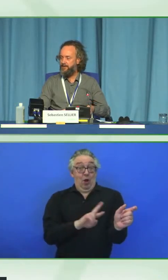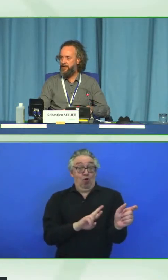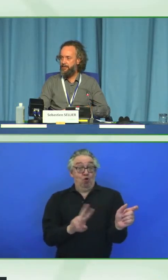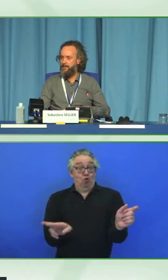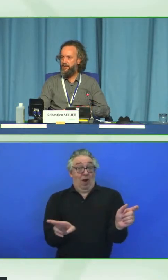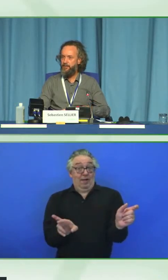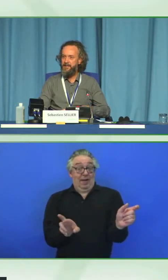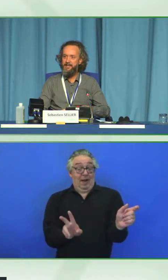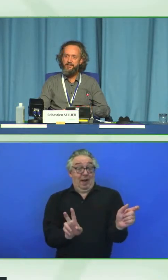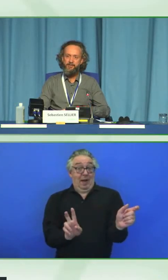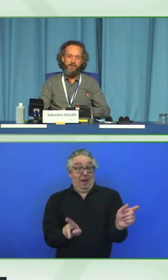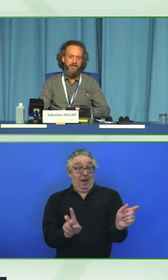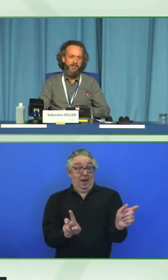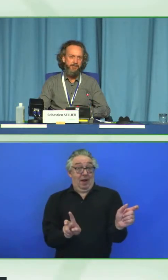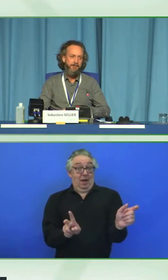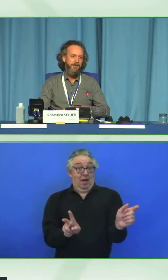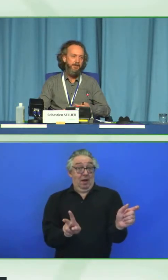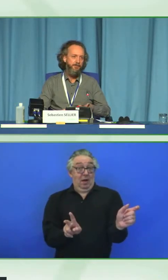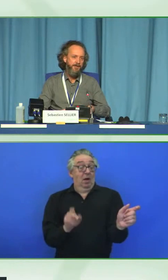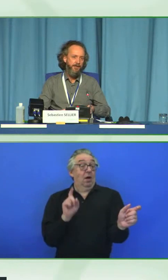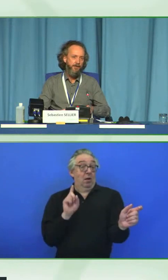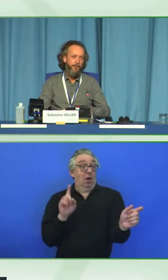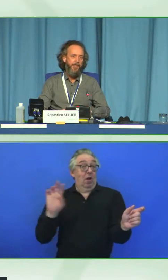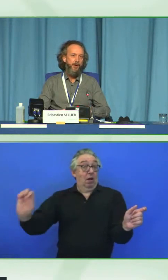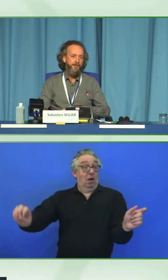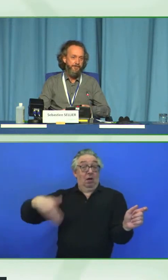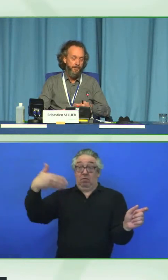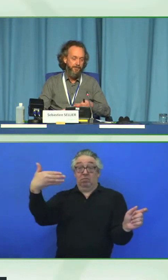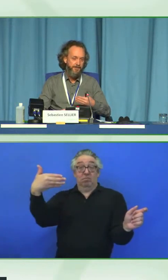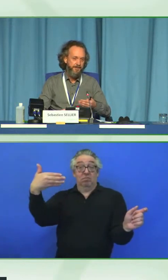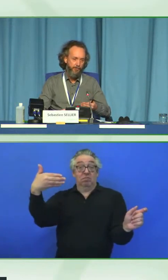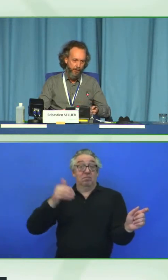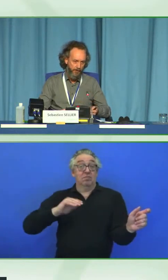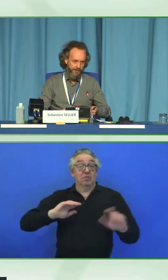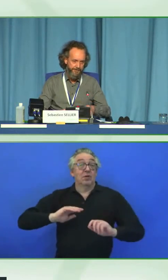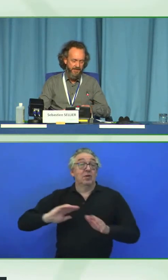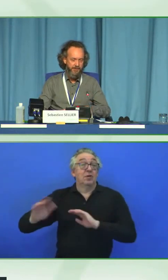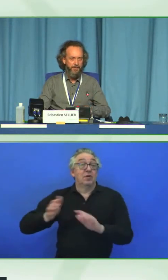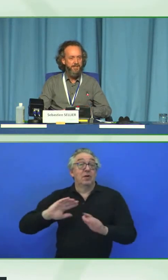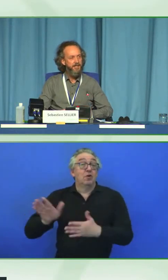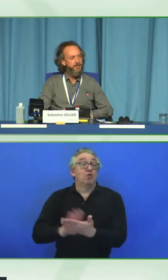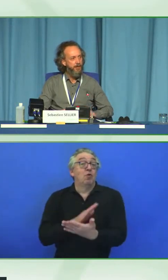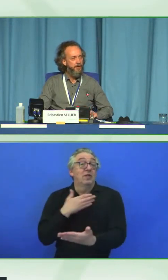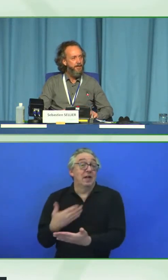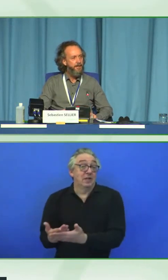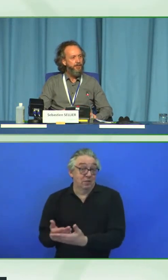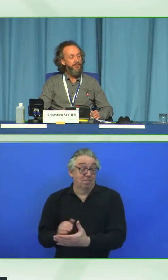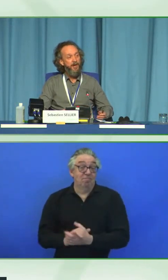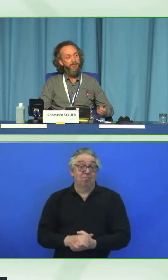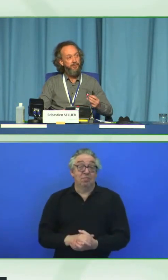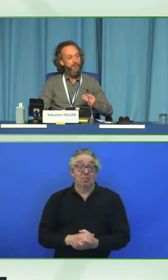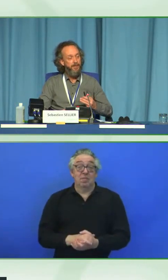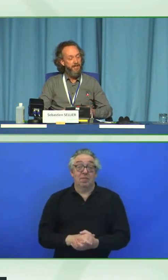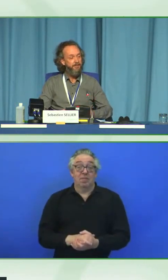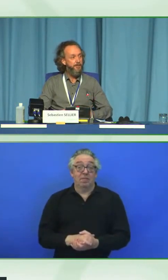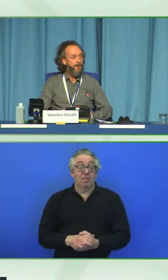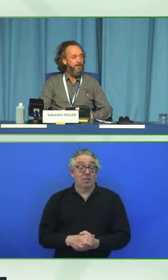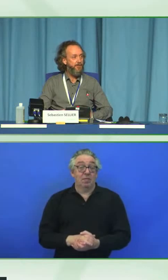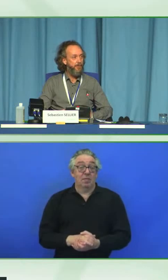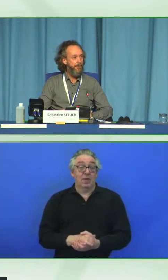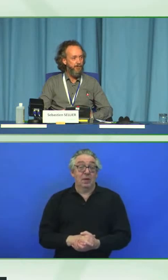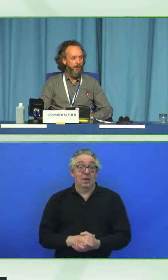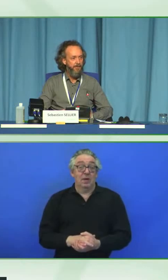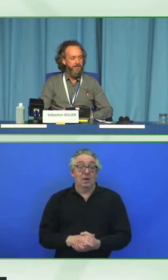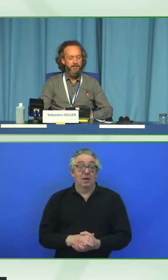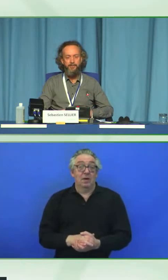the dictionary, and you will get the translation in a video of this word. So it's easier. You don't have to leave the